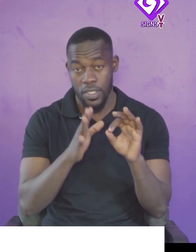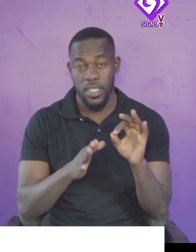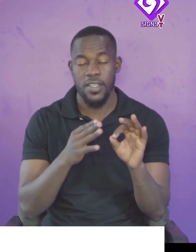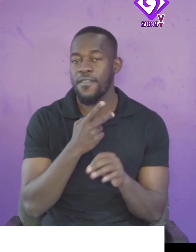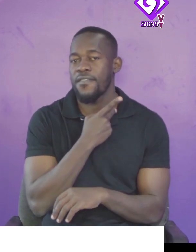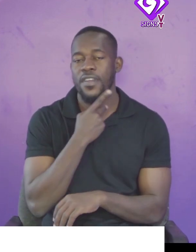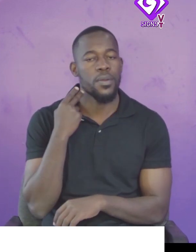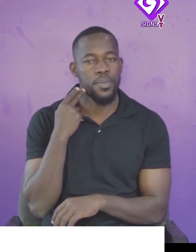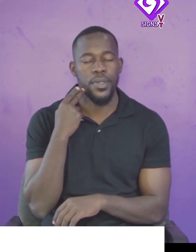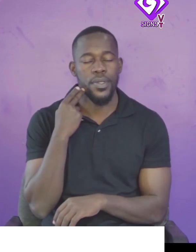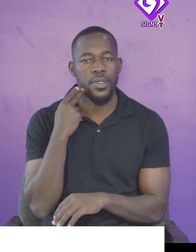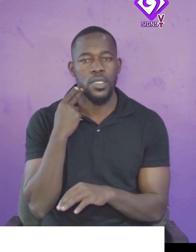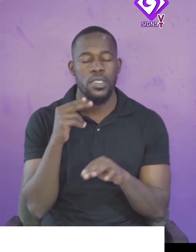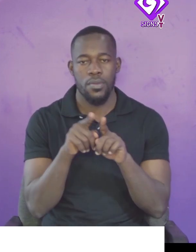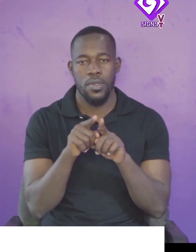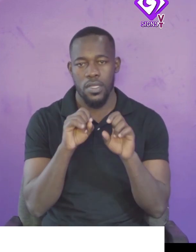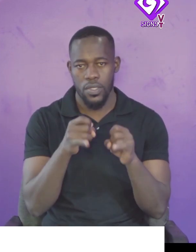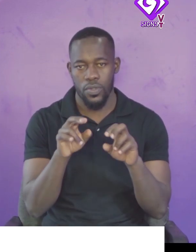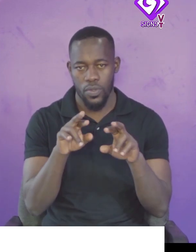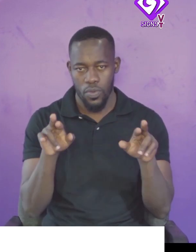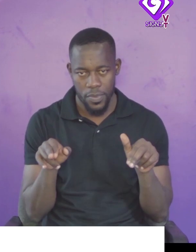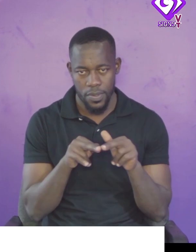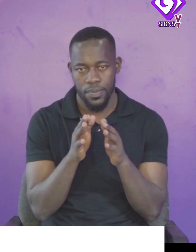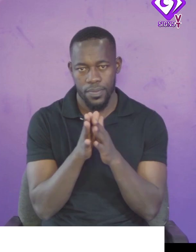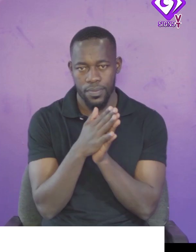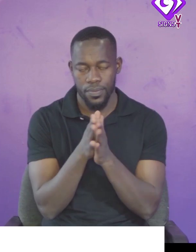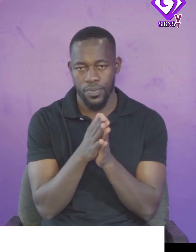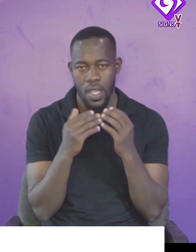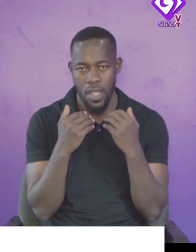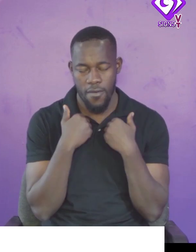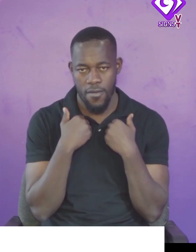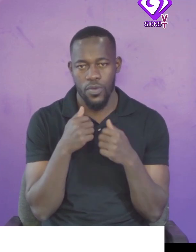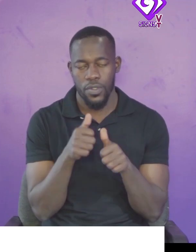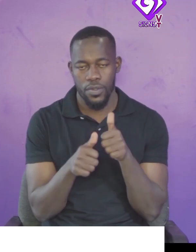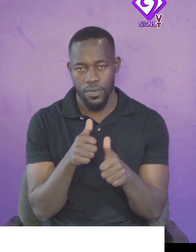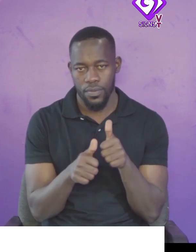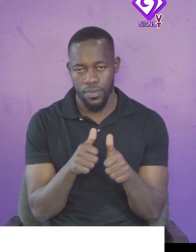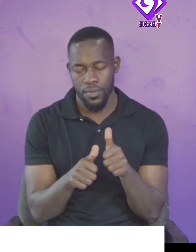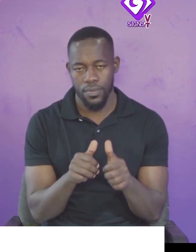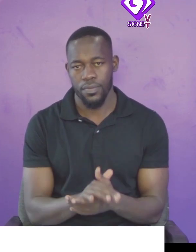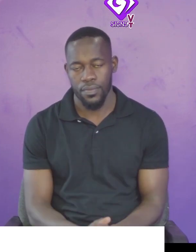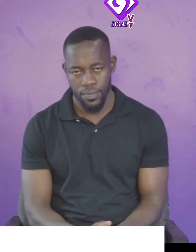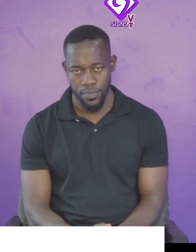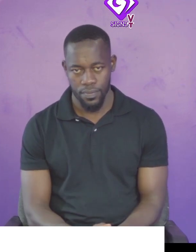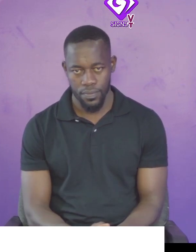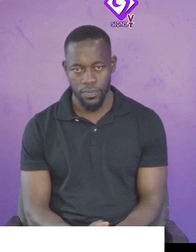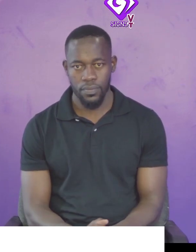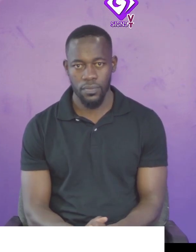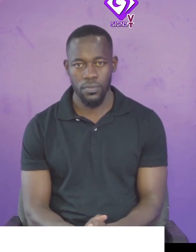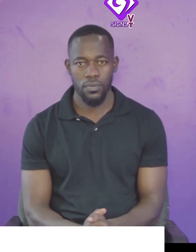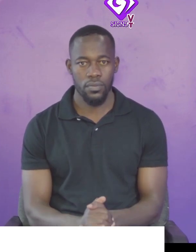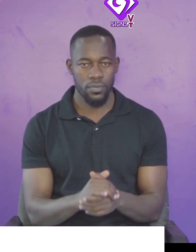Omondi. And from our newsrooms, these are the stories we have for you in this hour. We begin